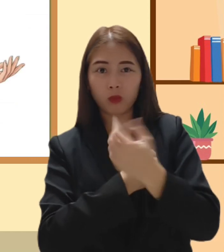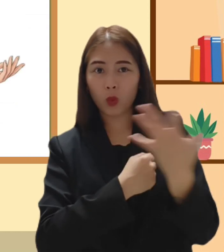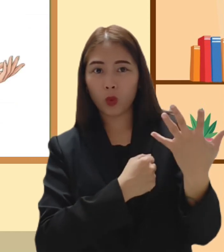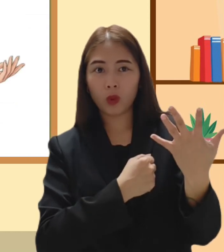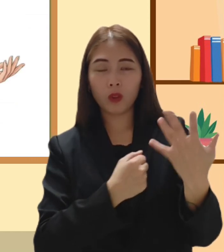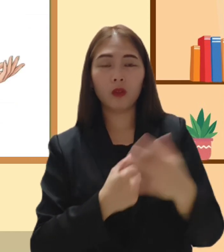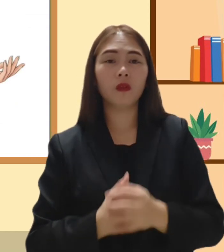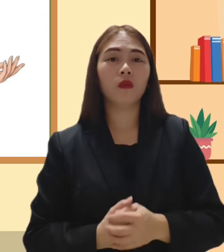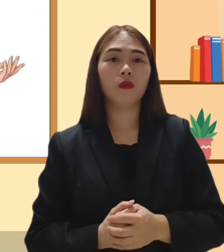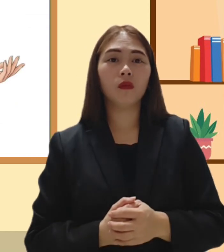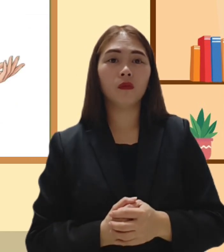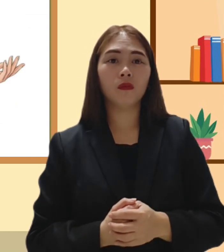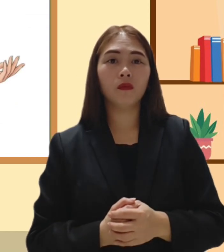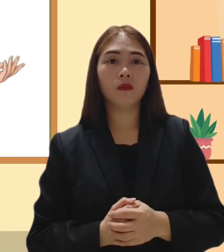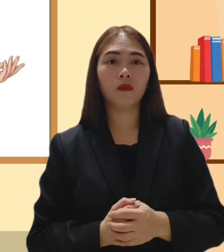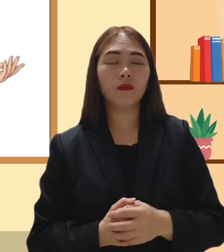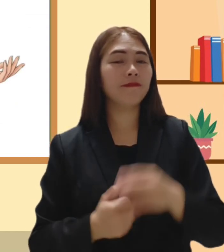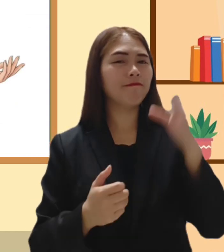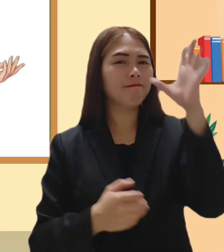will you save in total?